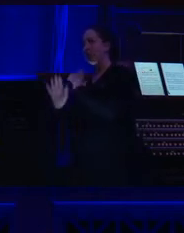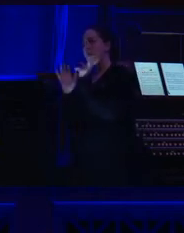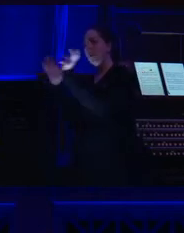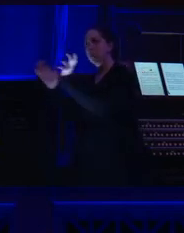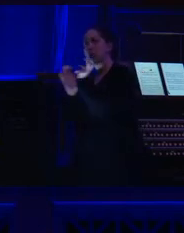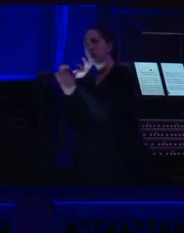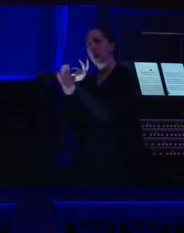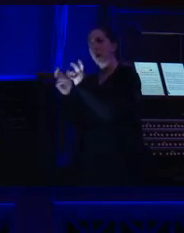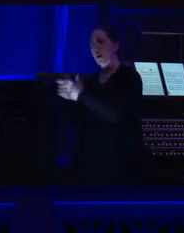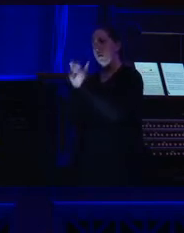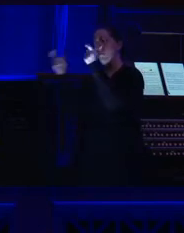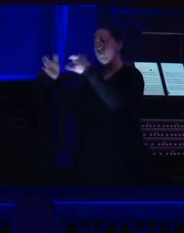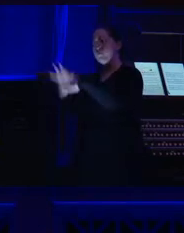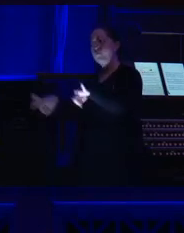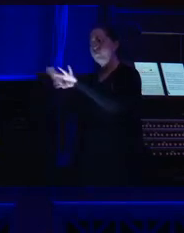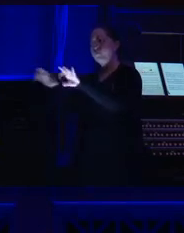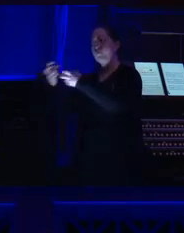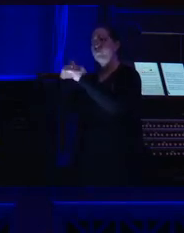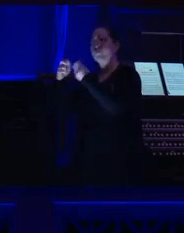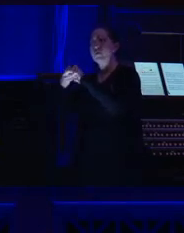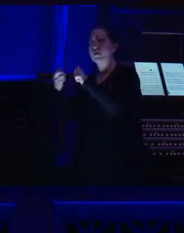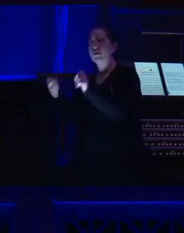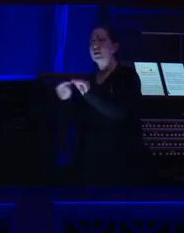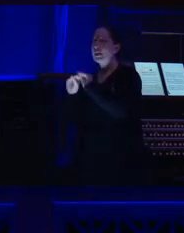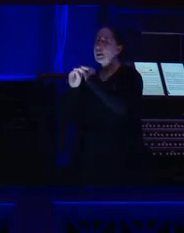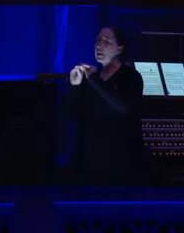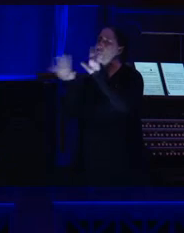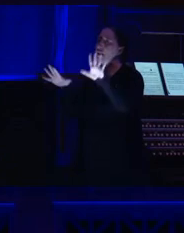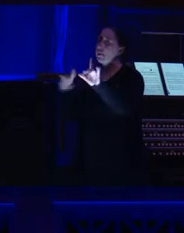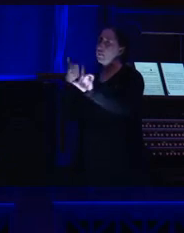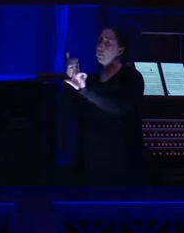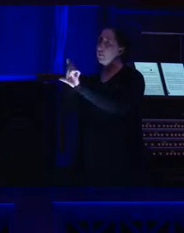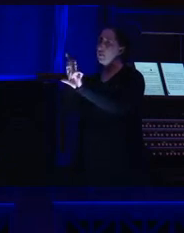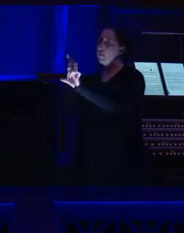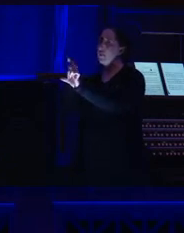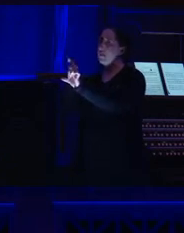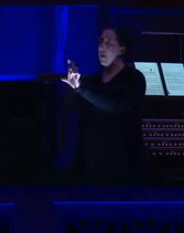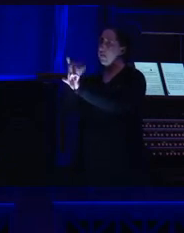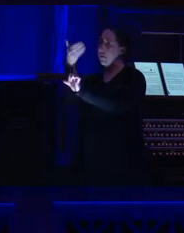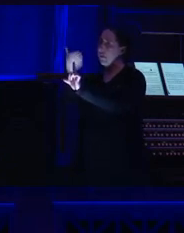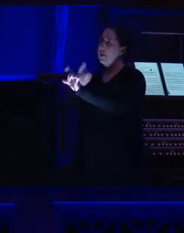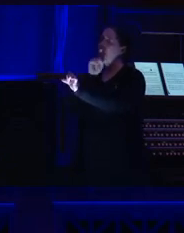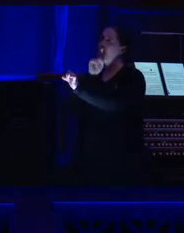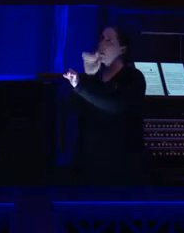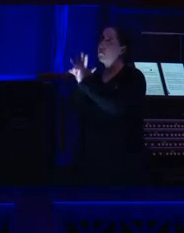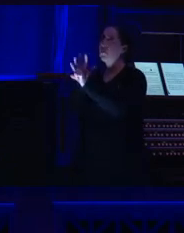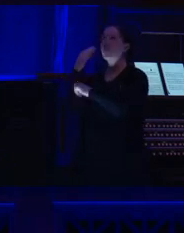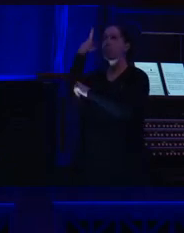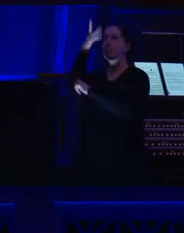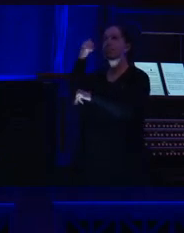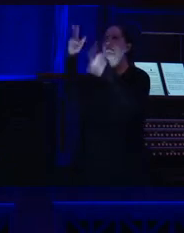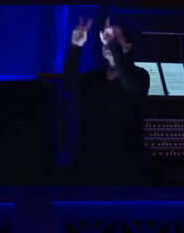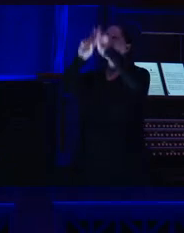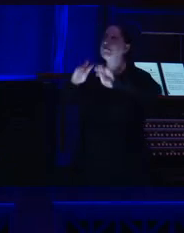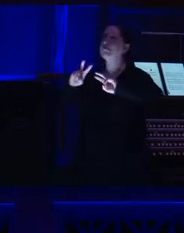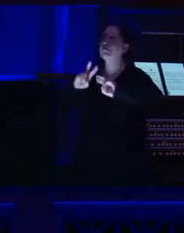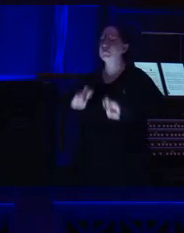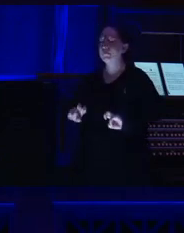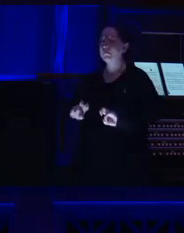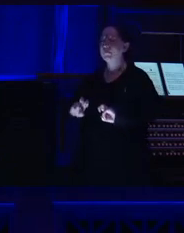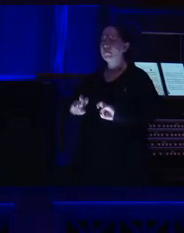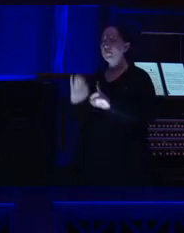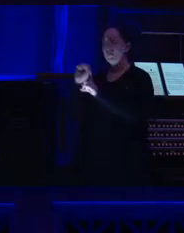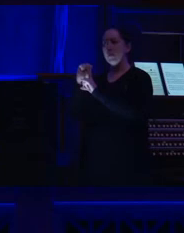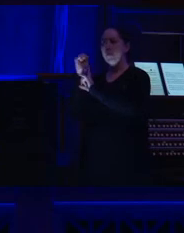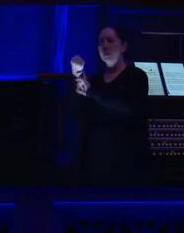of major import, it's clear that he's a person committed to thoughtful appraisal.